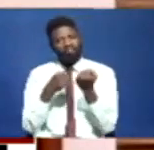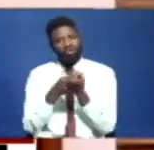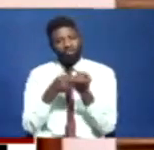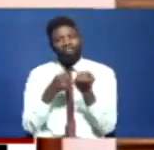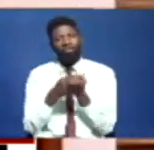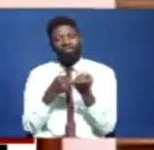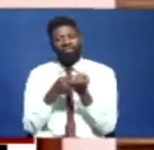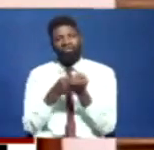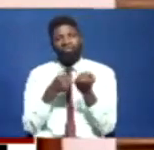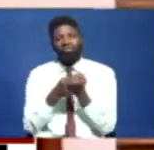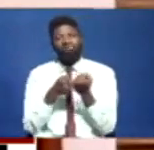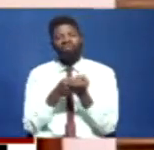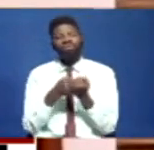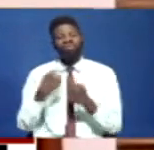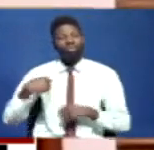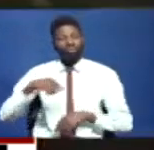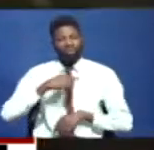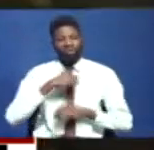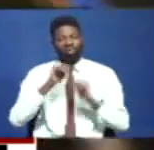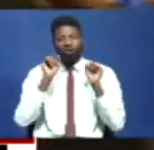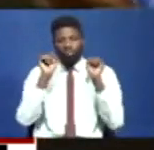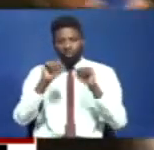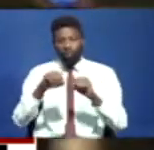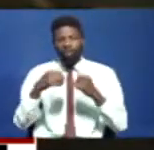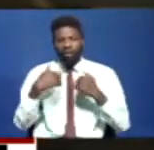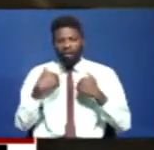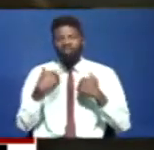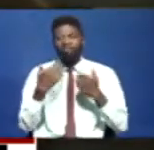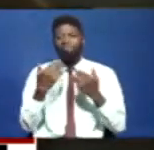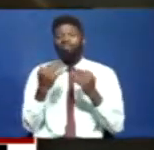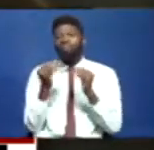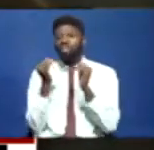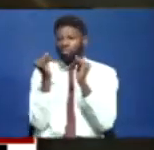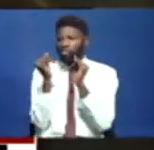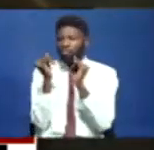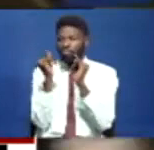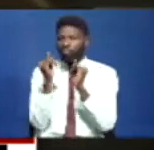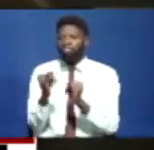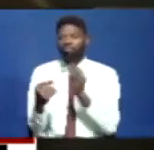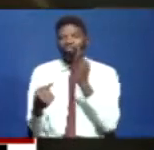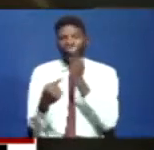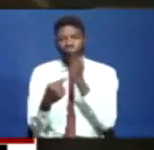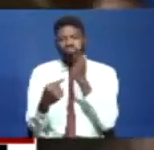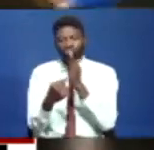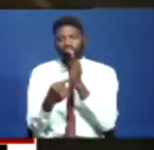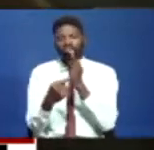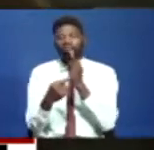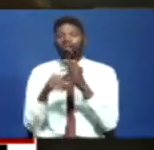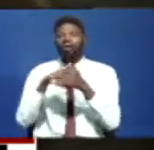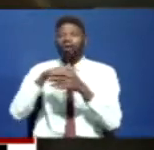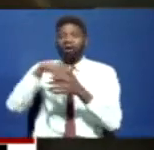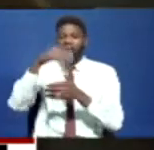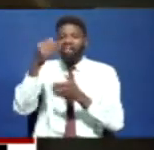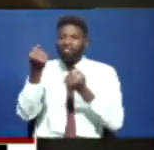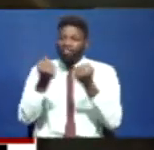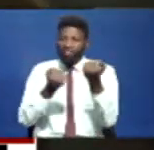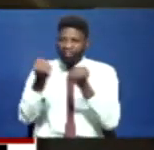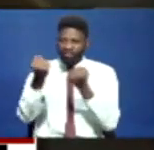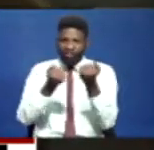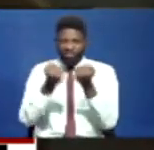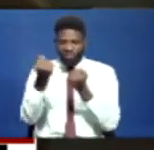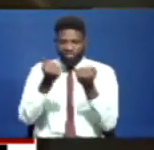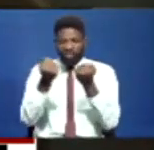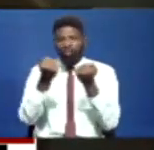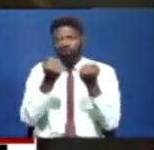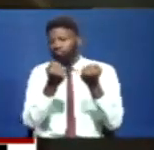with your support, we are going to get a modern outside broadcasting van that we desperately need in order